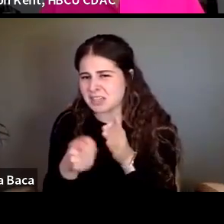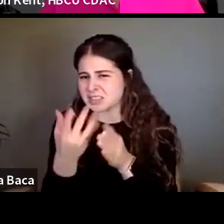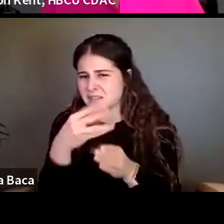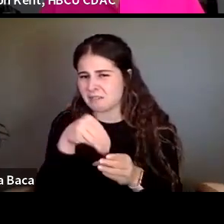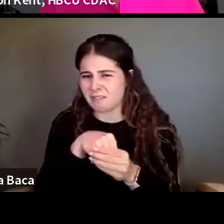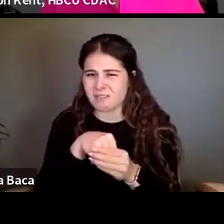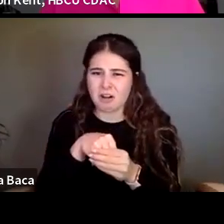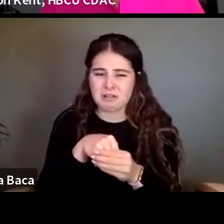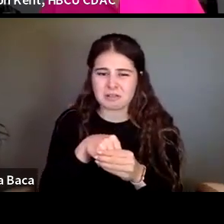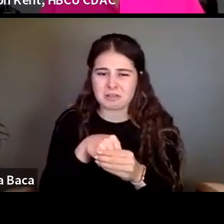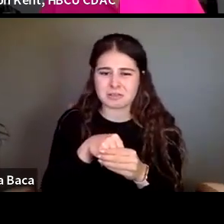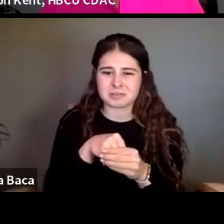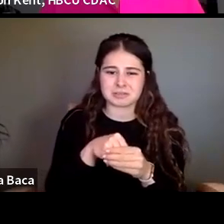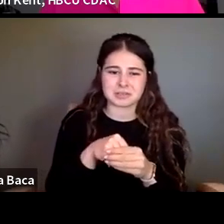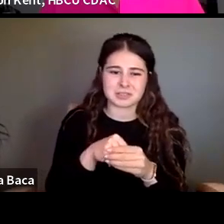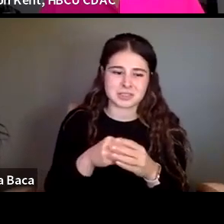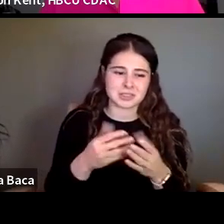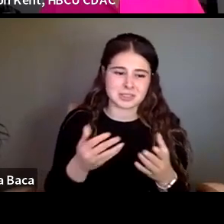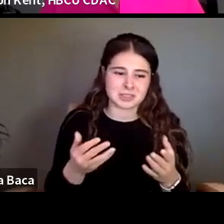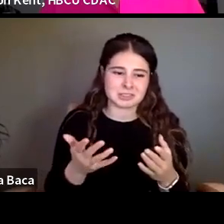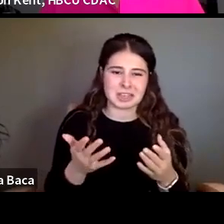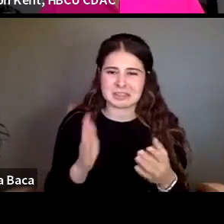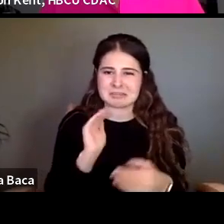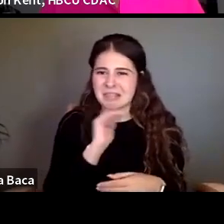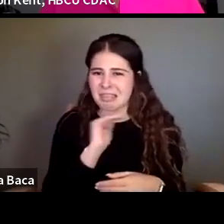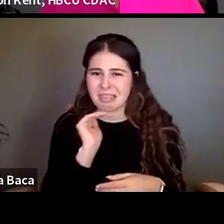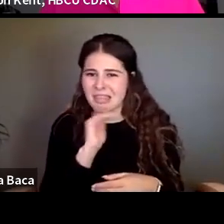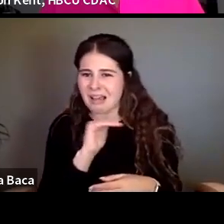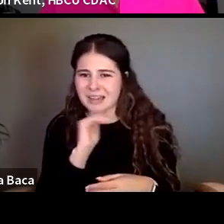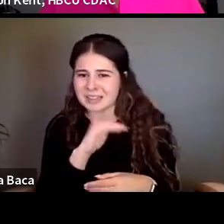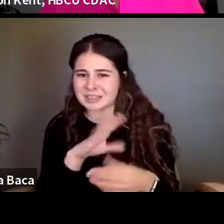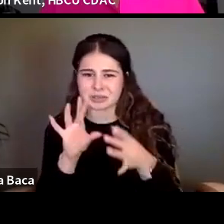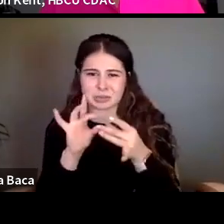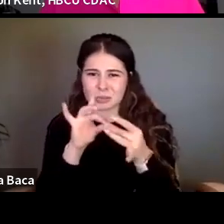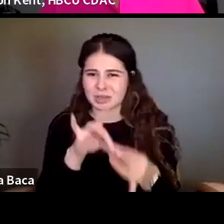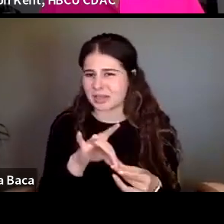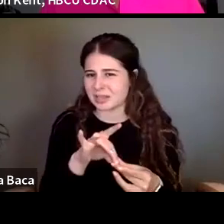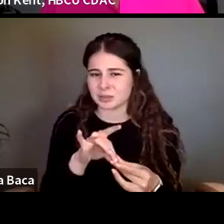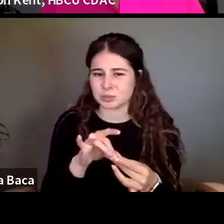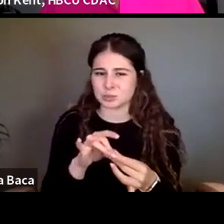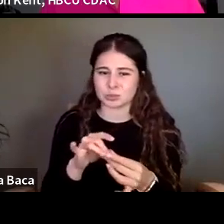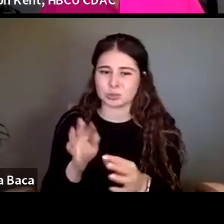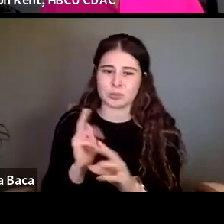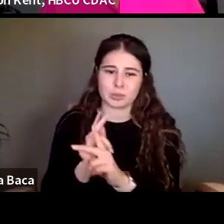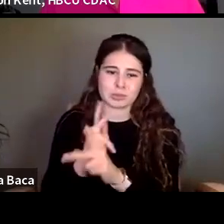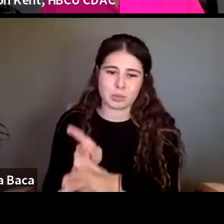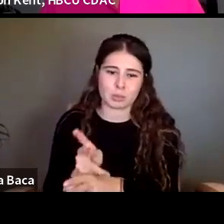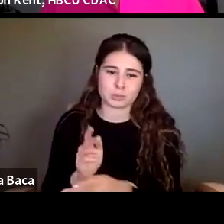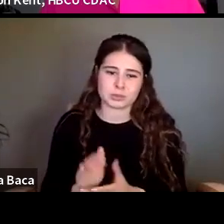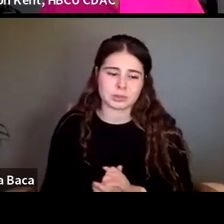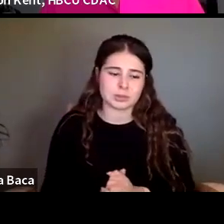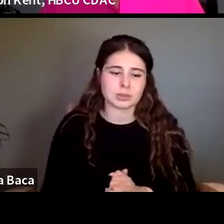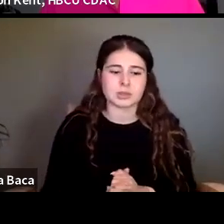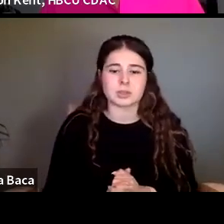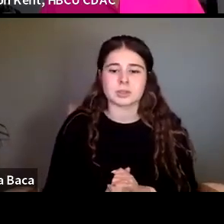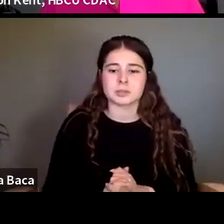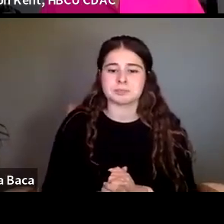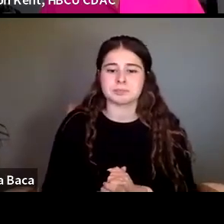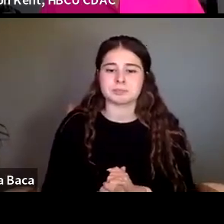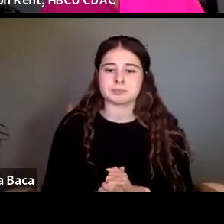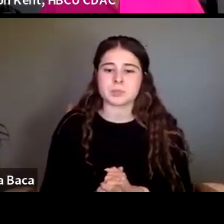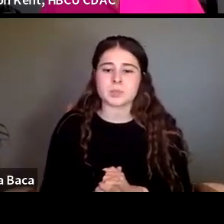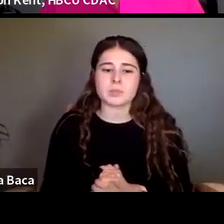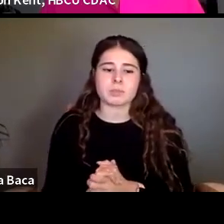promises that are inflated on the return of those kind of loans. So again, every stage